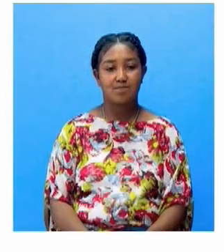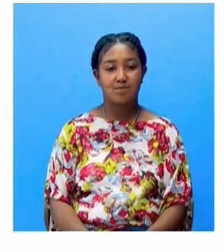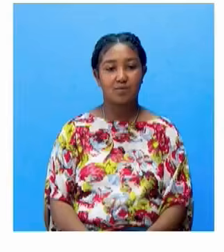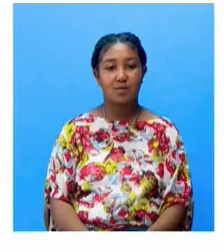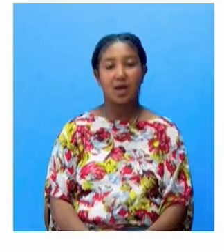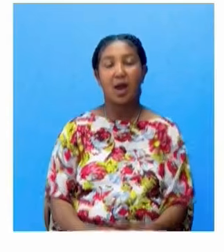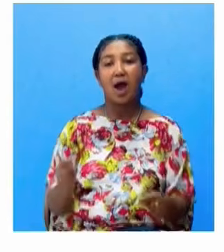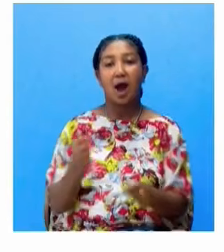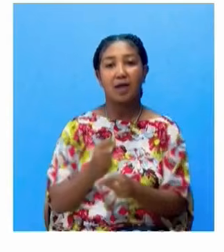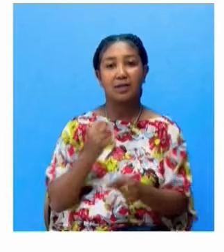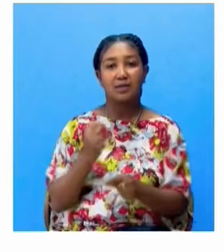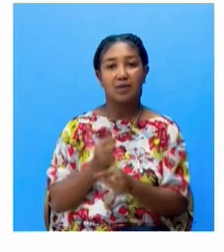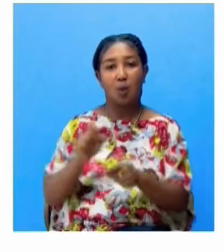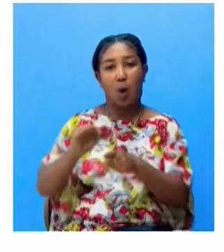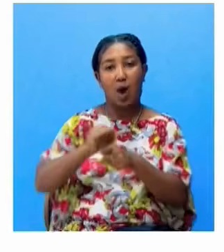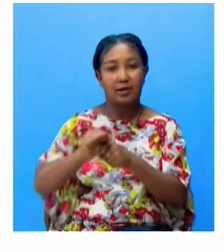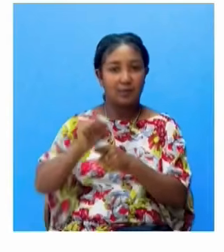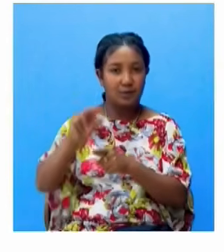activity 2.